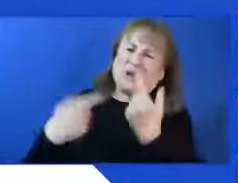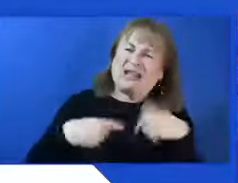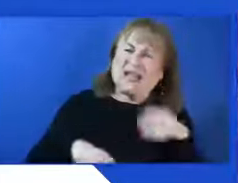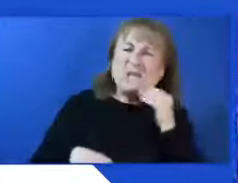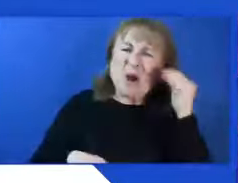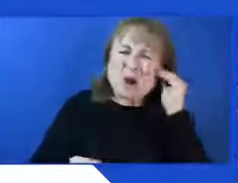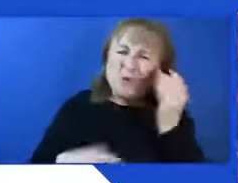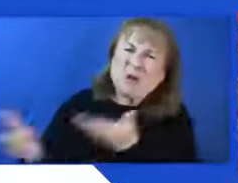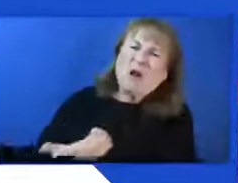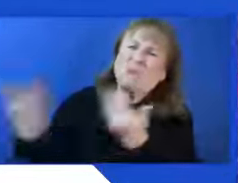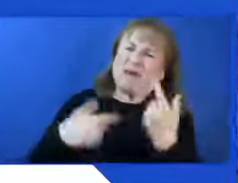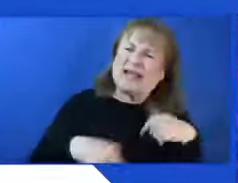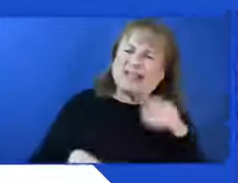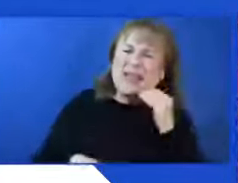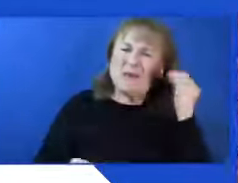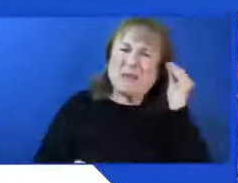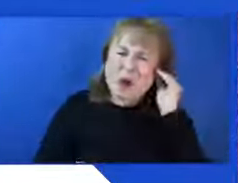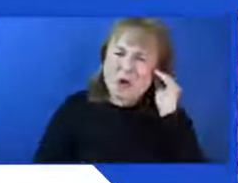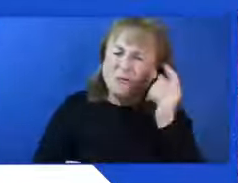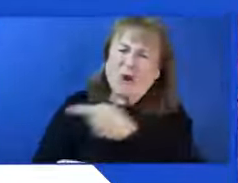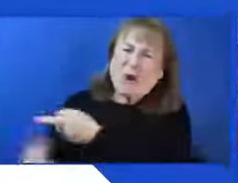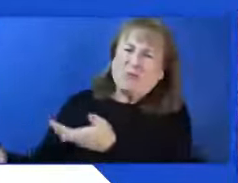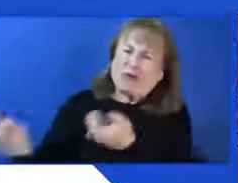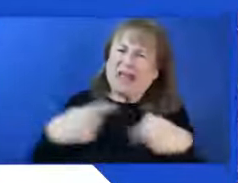Bring them home.